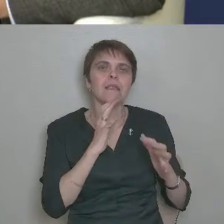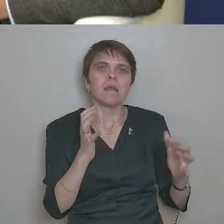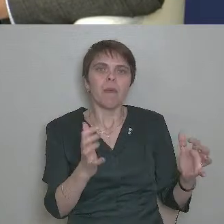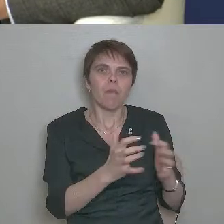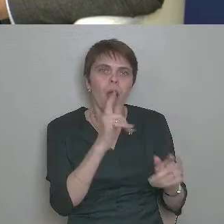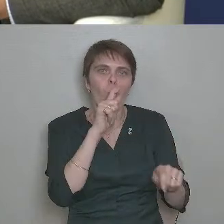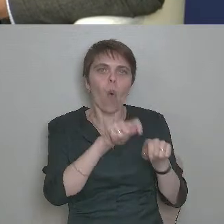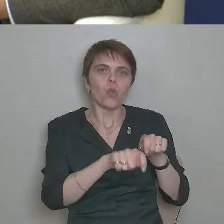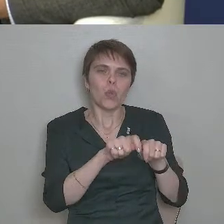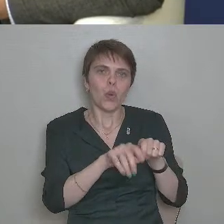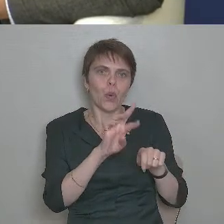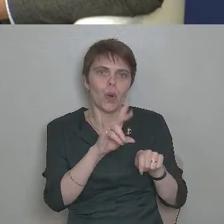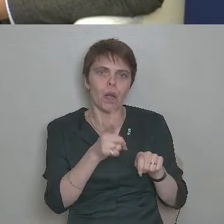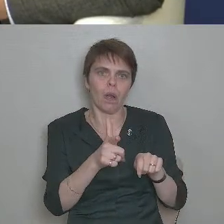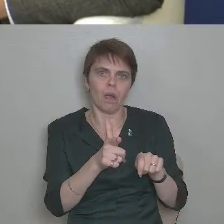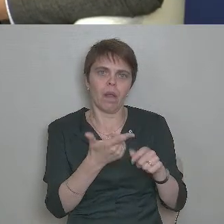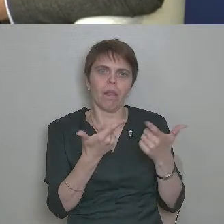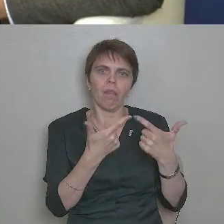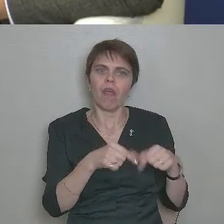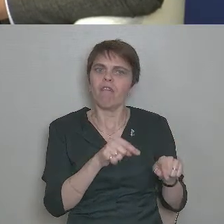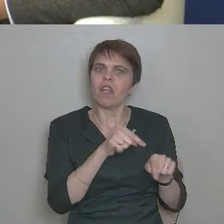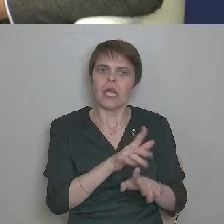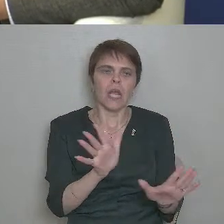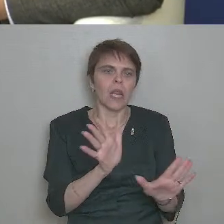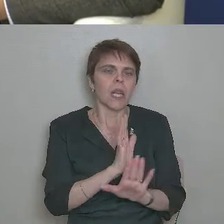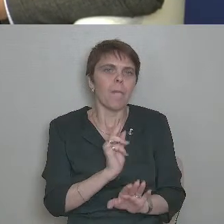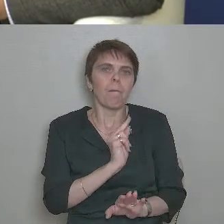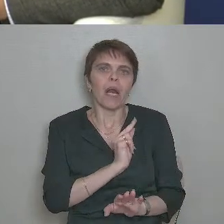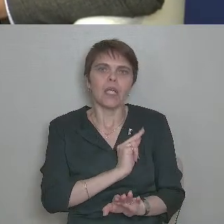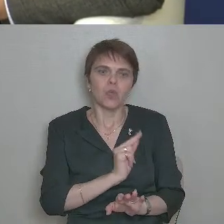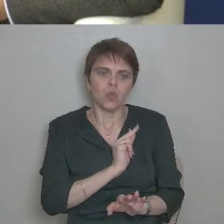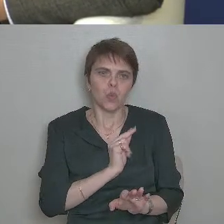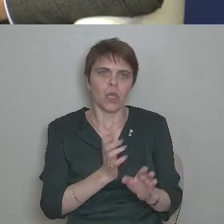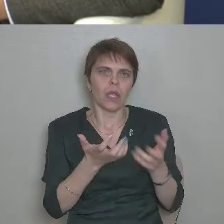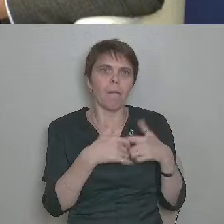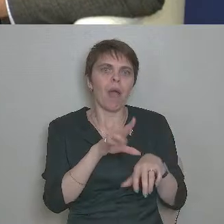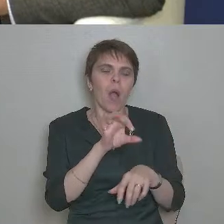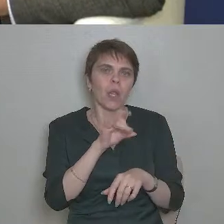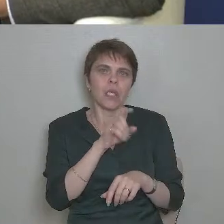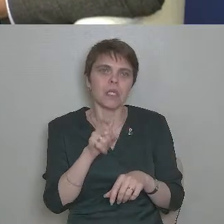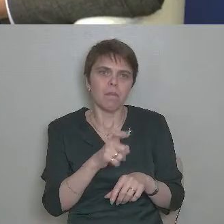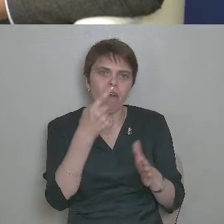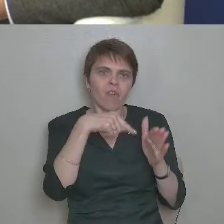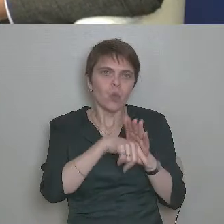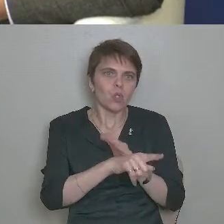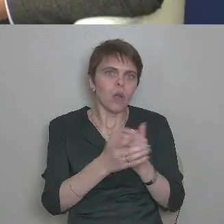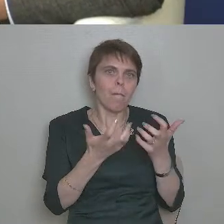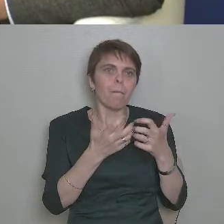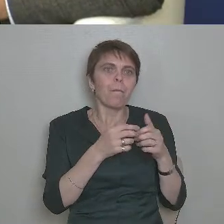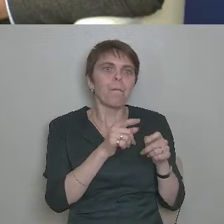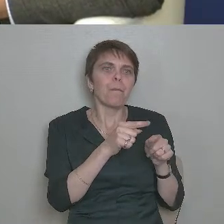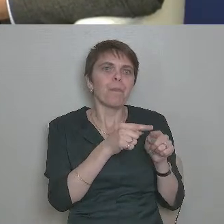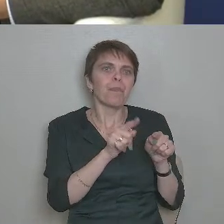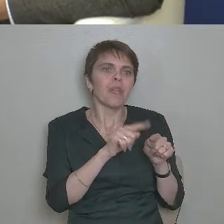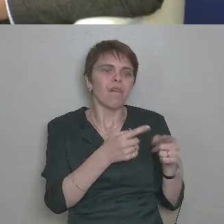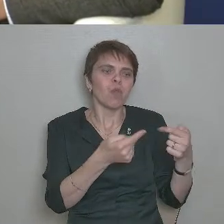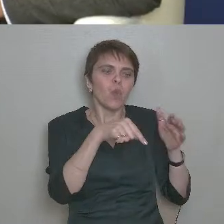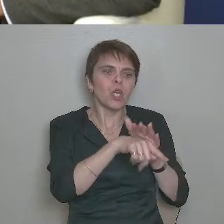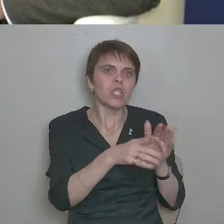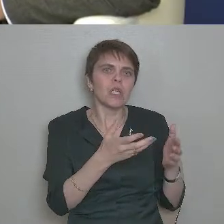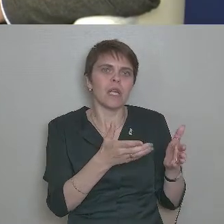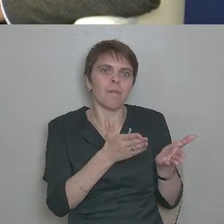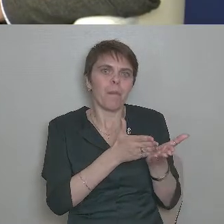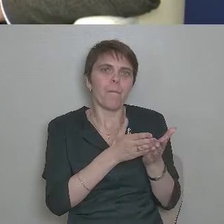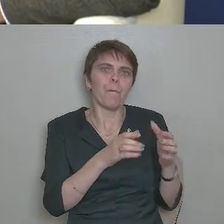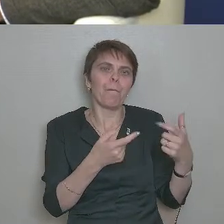managers and the parties which would like to preserve the control, whether the internal